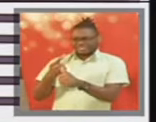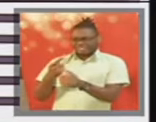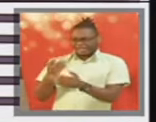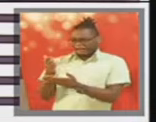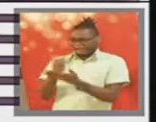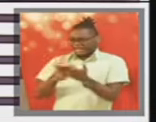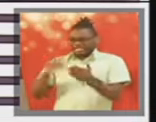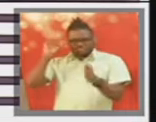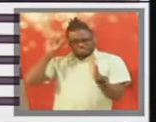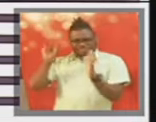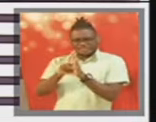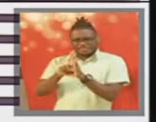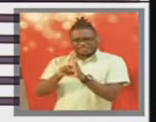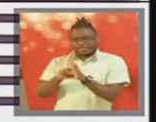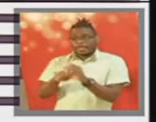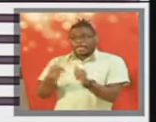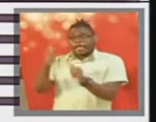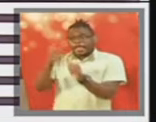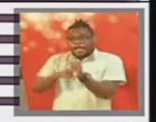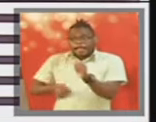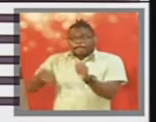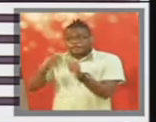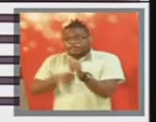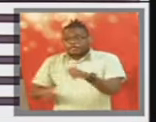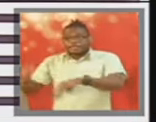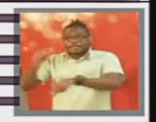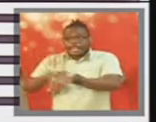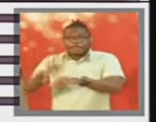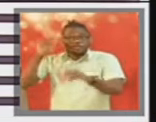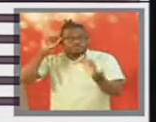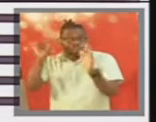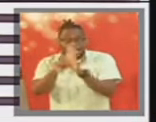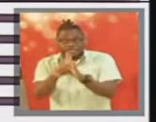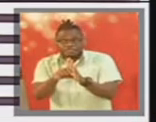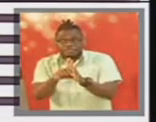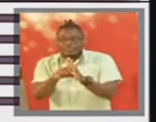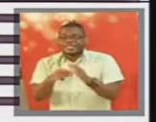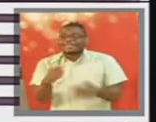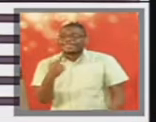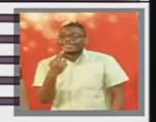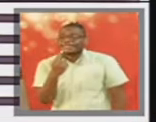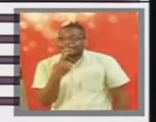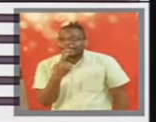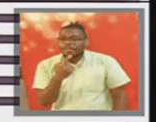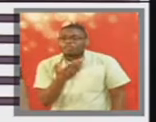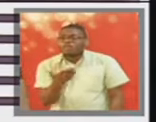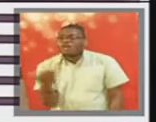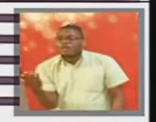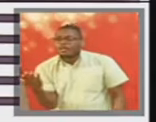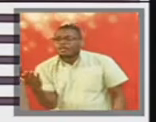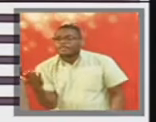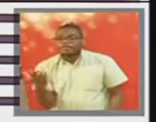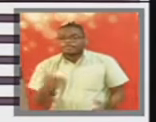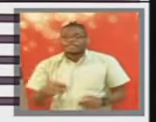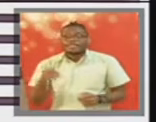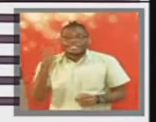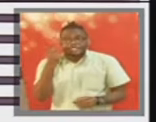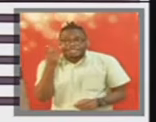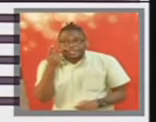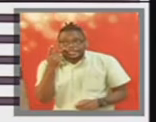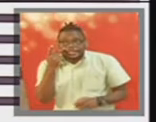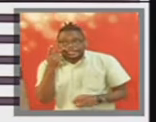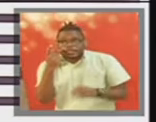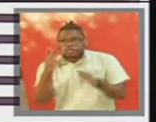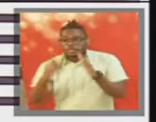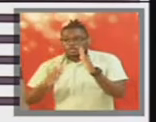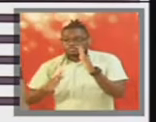have described this graph, we have described and alluded to the steady upward incline, and we